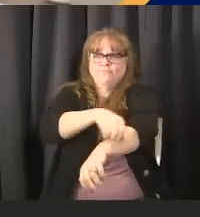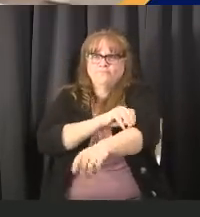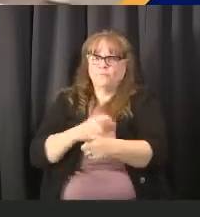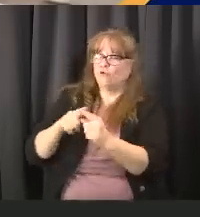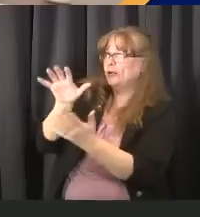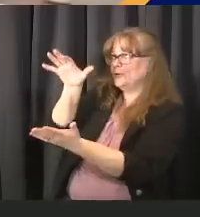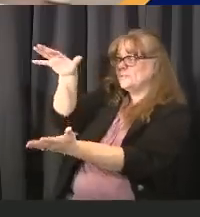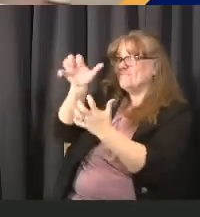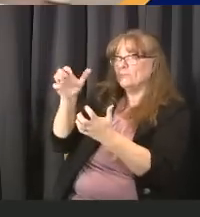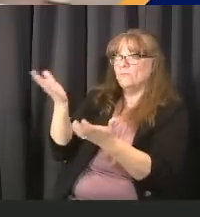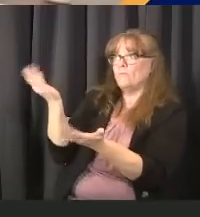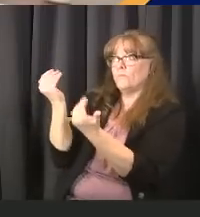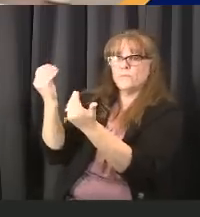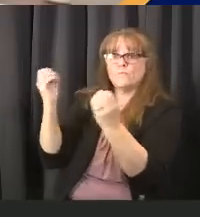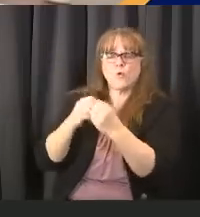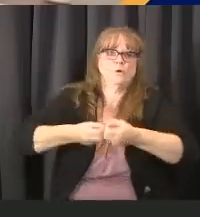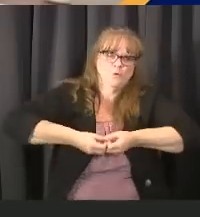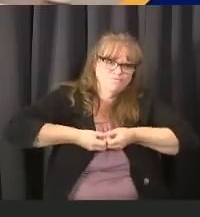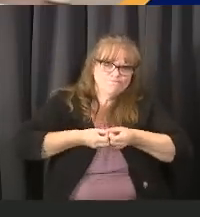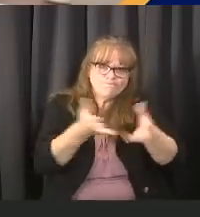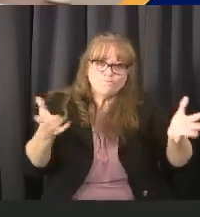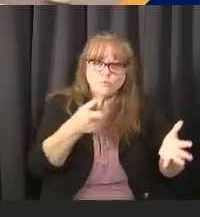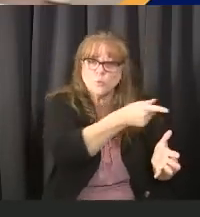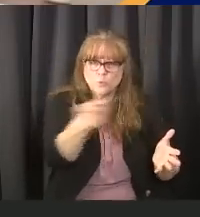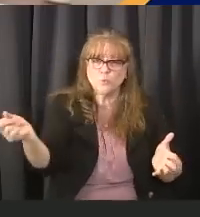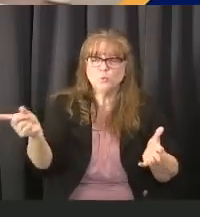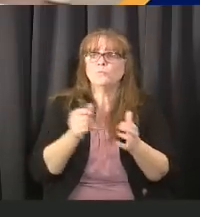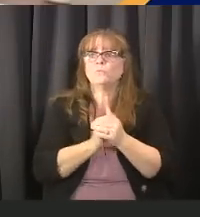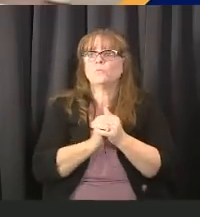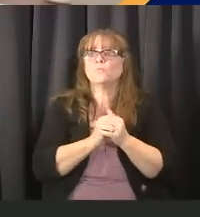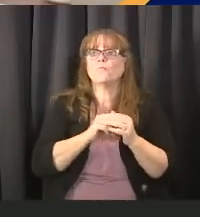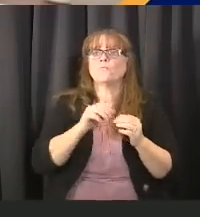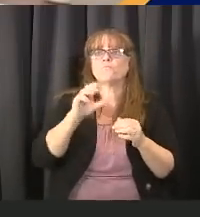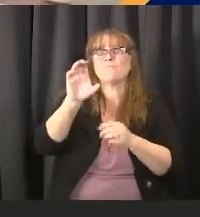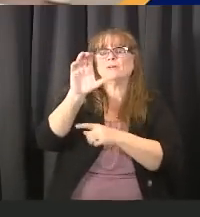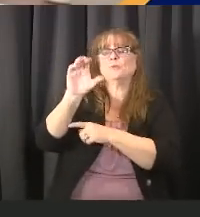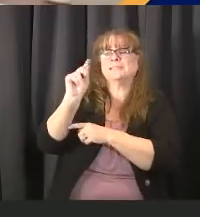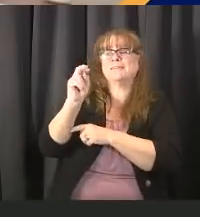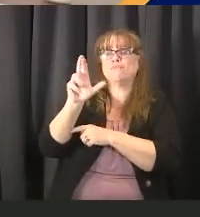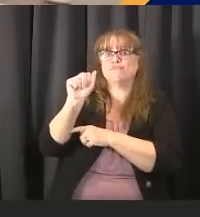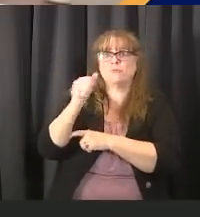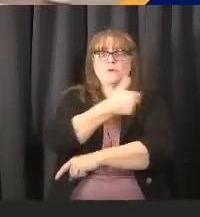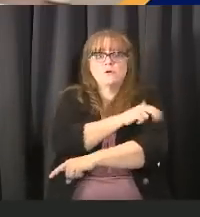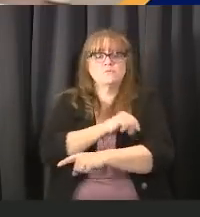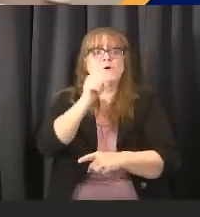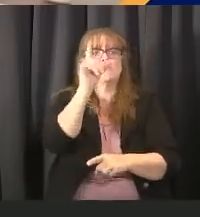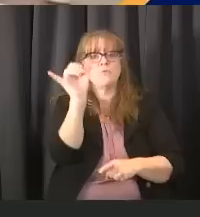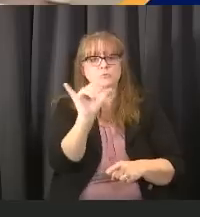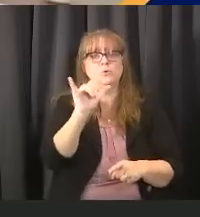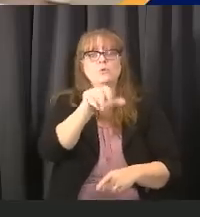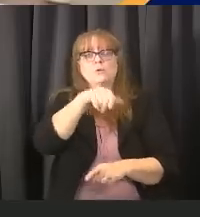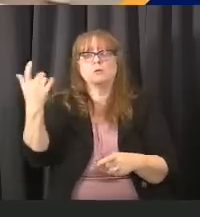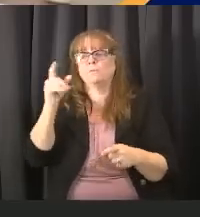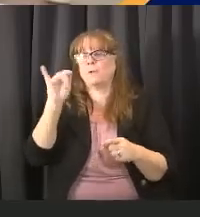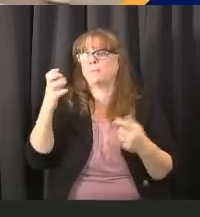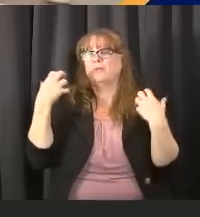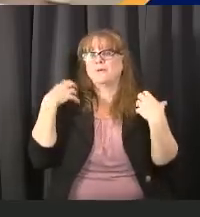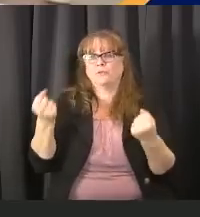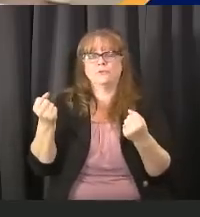and all of our colleague health systems are prepared to support you. We have stood up 35 vaccine